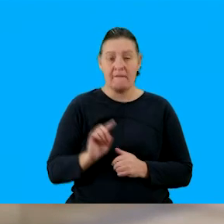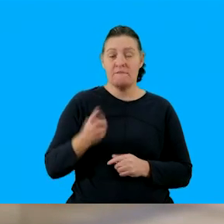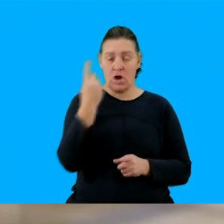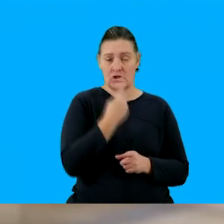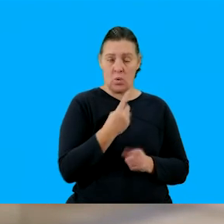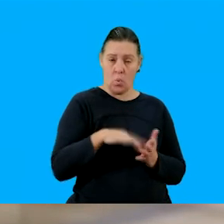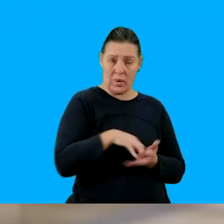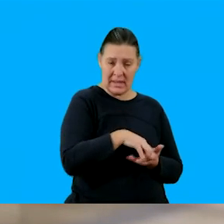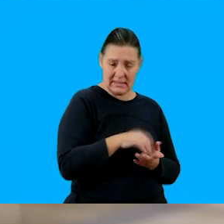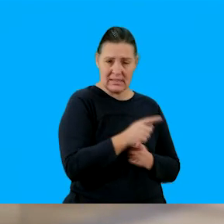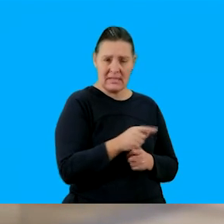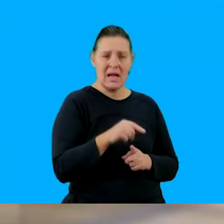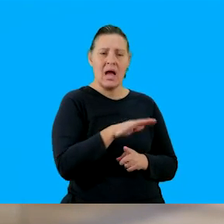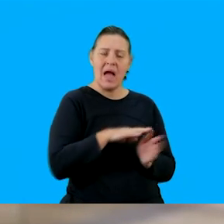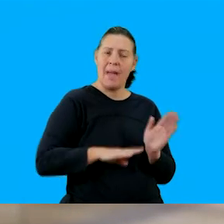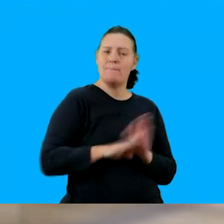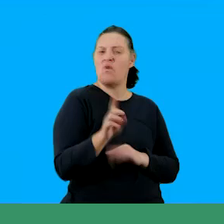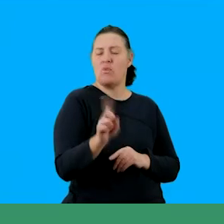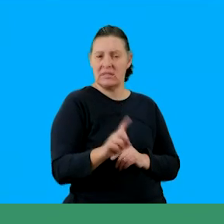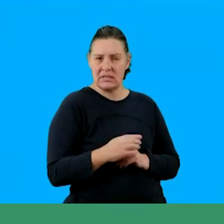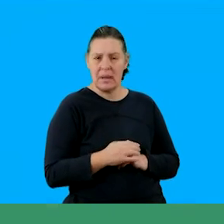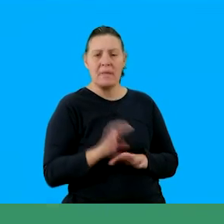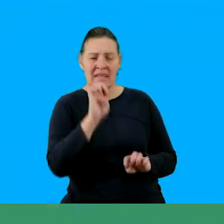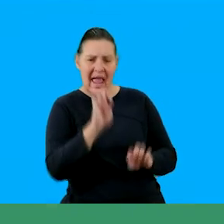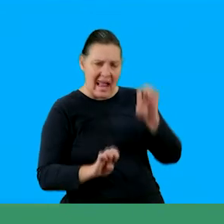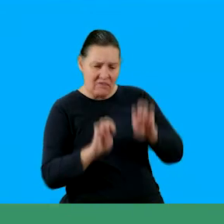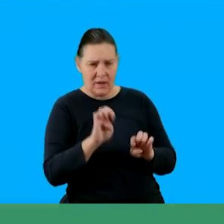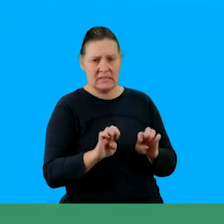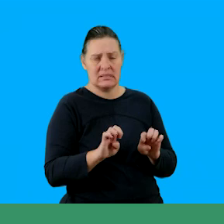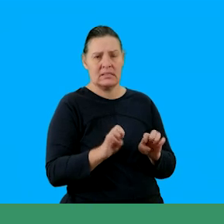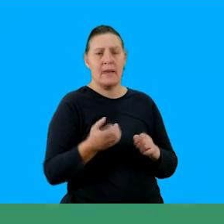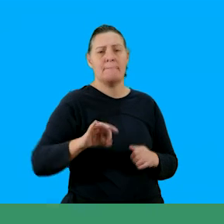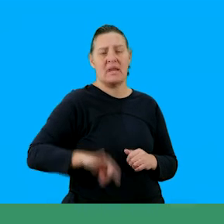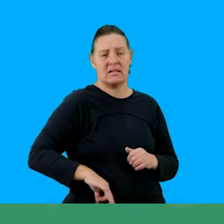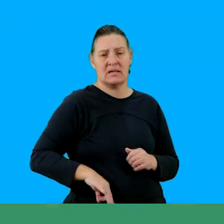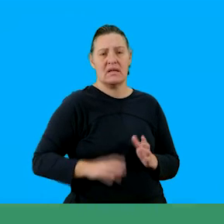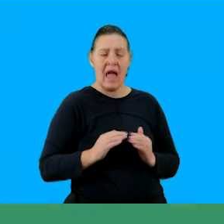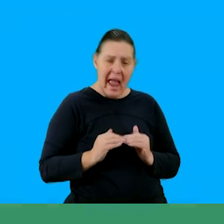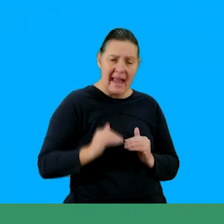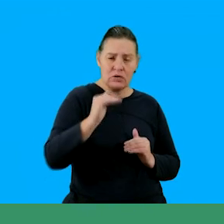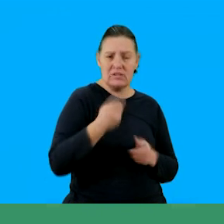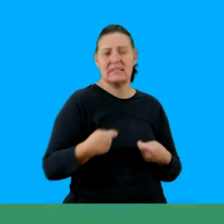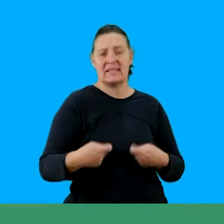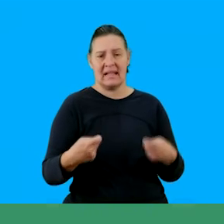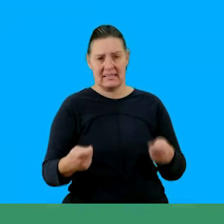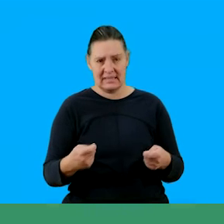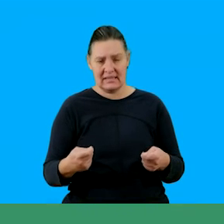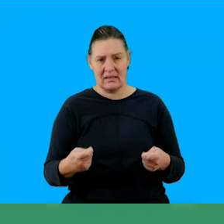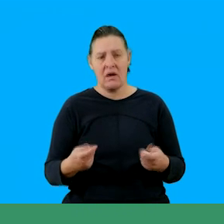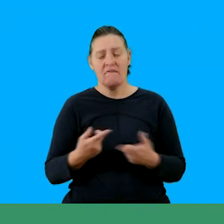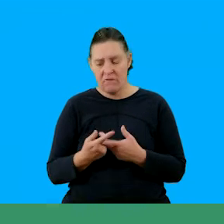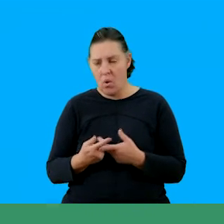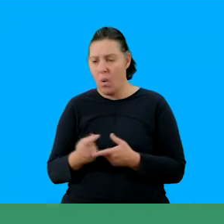So for the first weakness, the area of improvement would be evaluate the benefit of increased sales